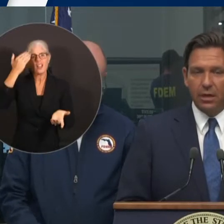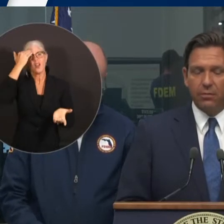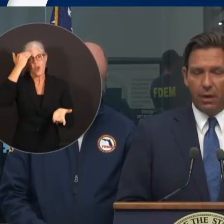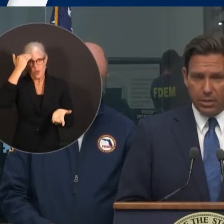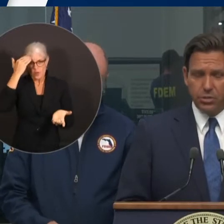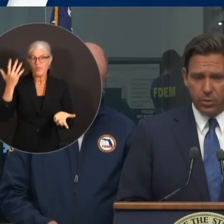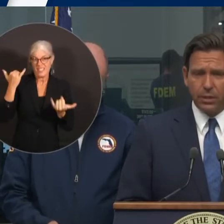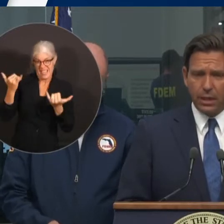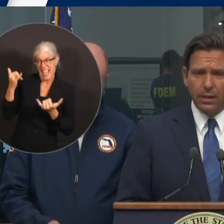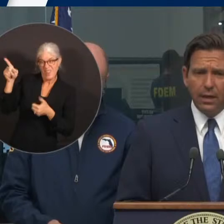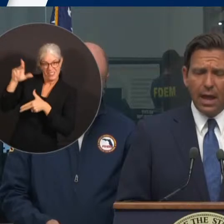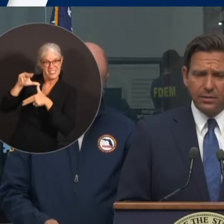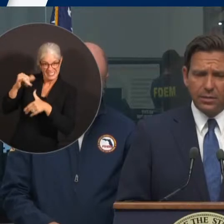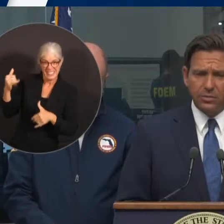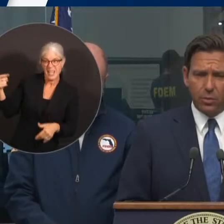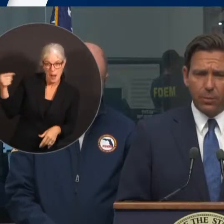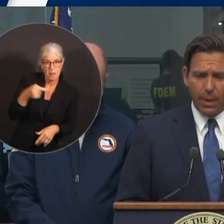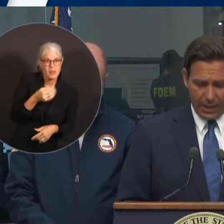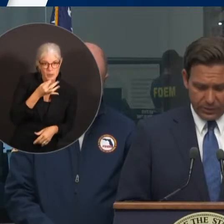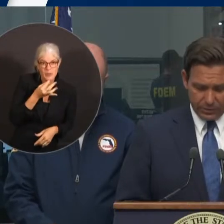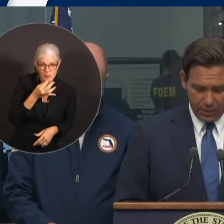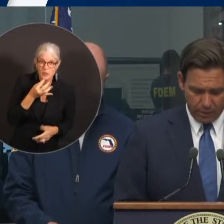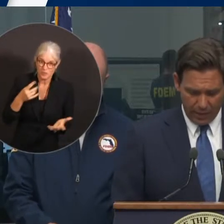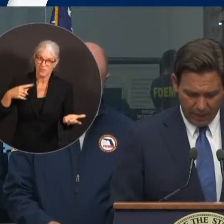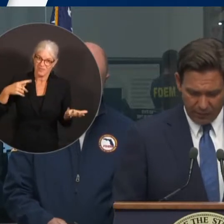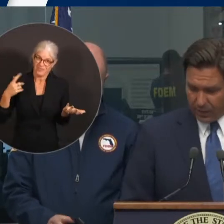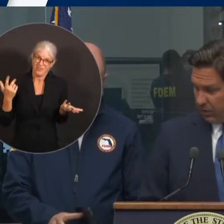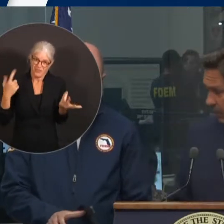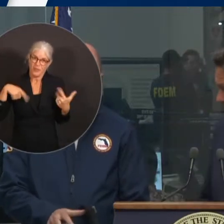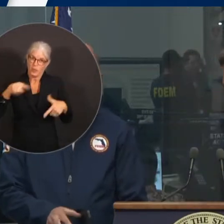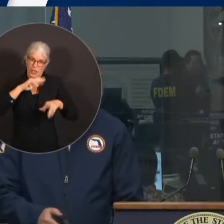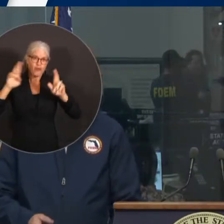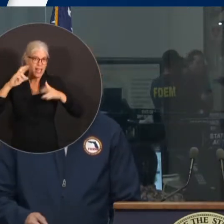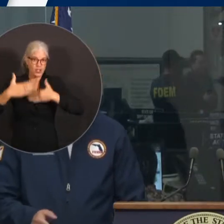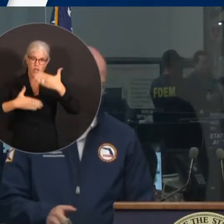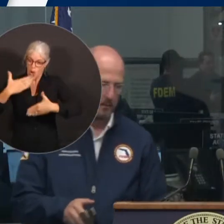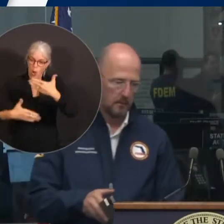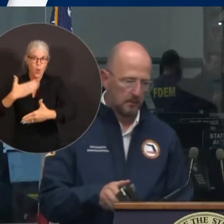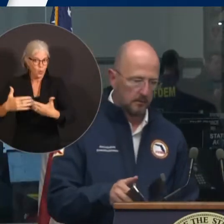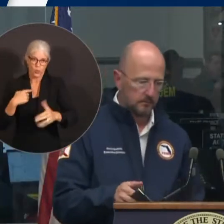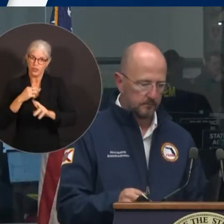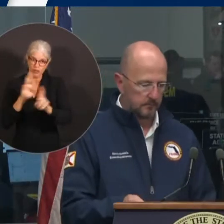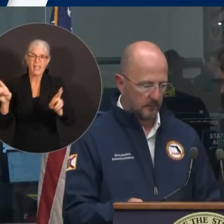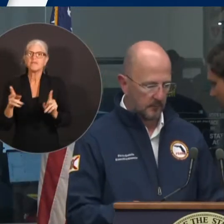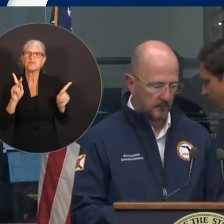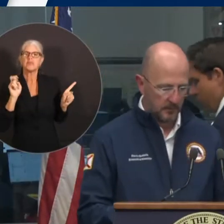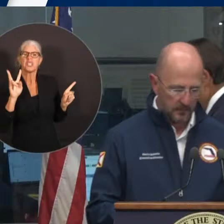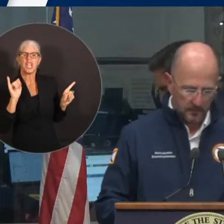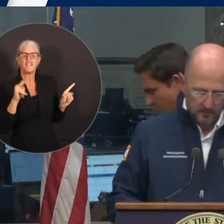action very shortly as this storm passes. Okay, Kevin Guthrie.